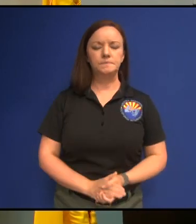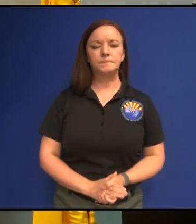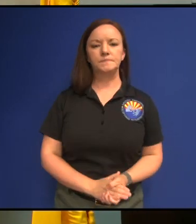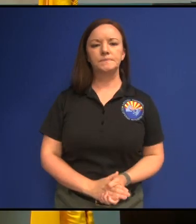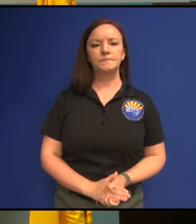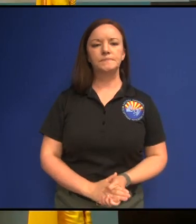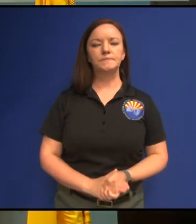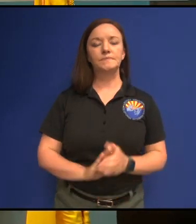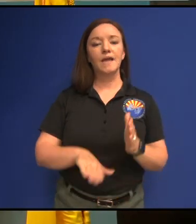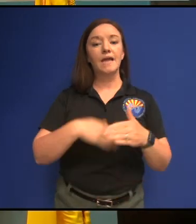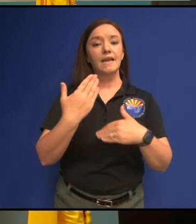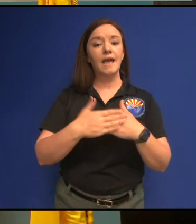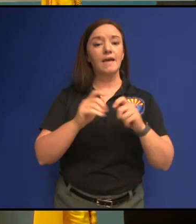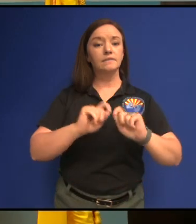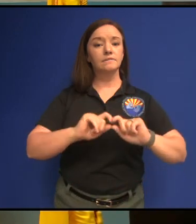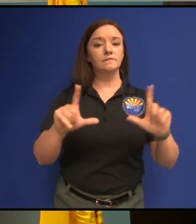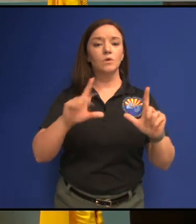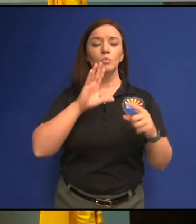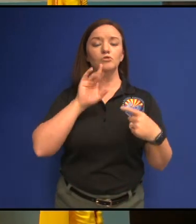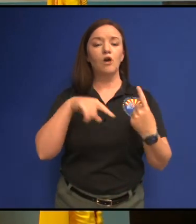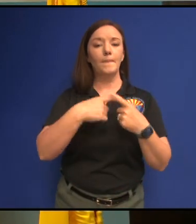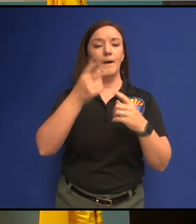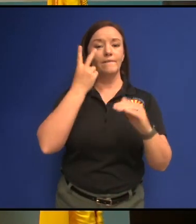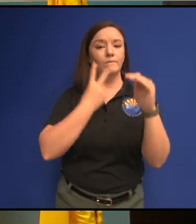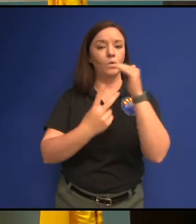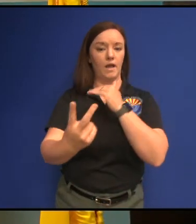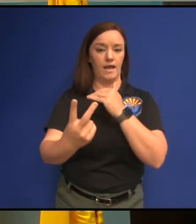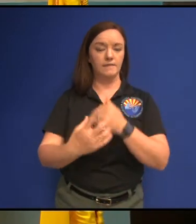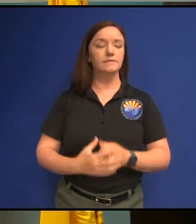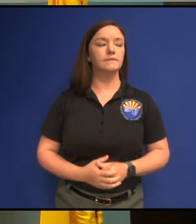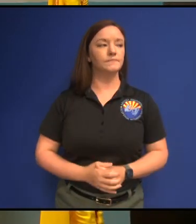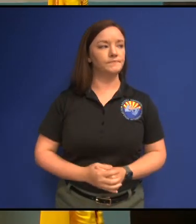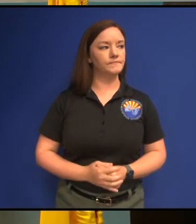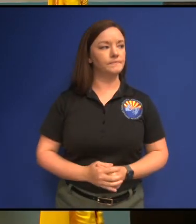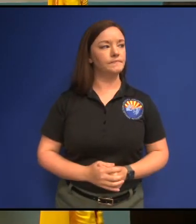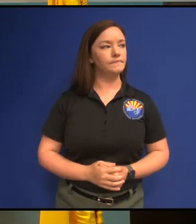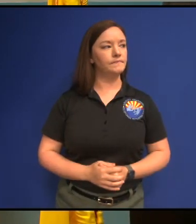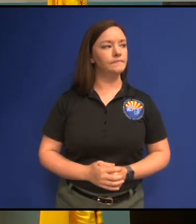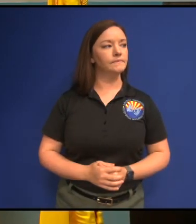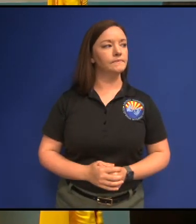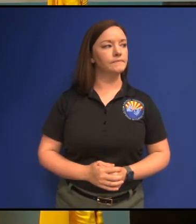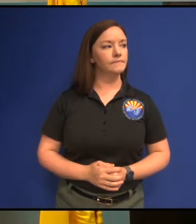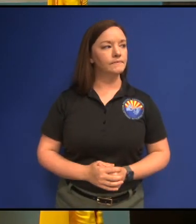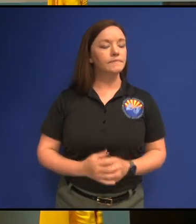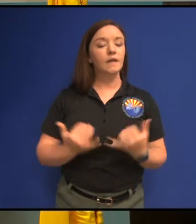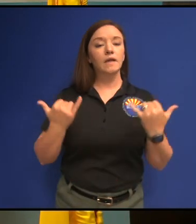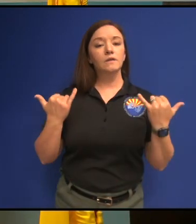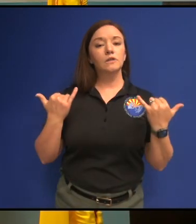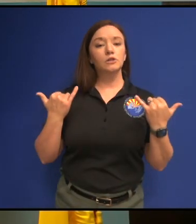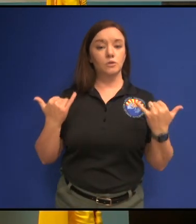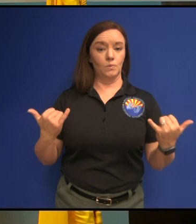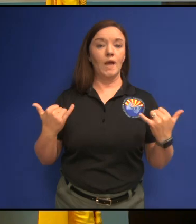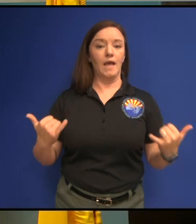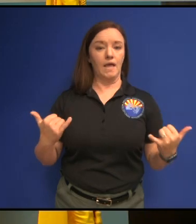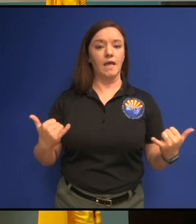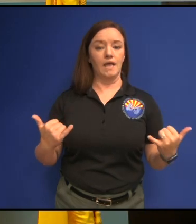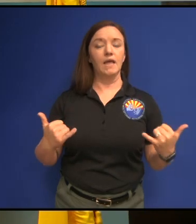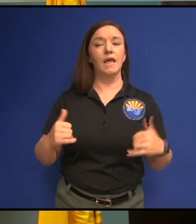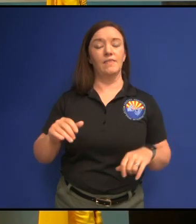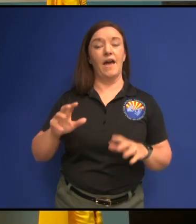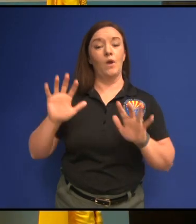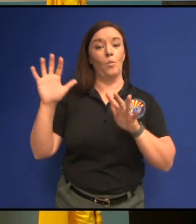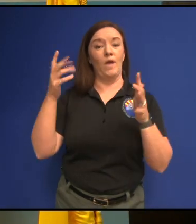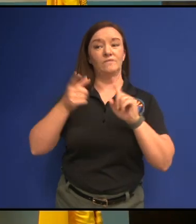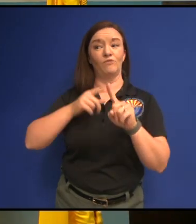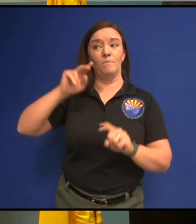on here and talk about our forecast maps. As I mentioned, today we had those northerly winds kick in